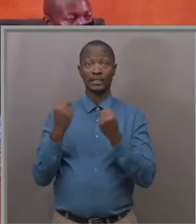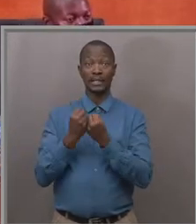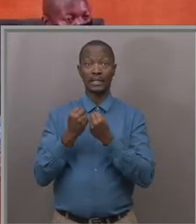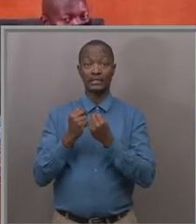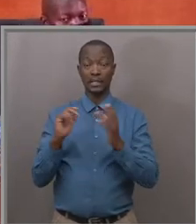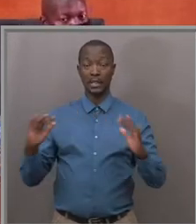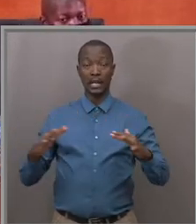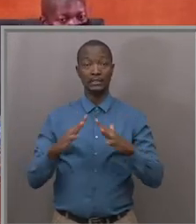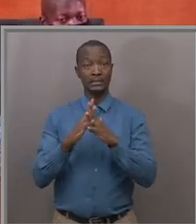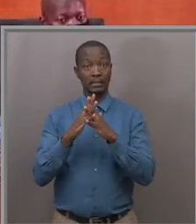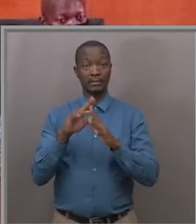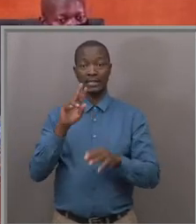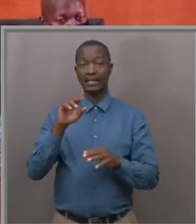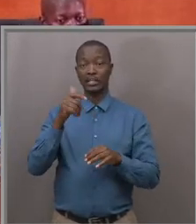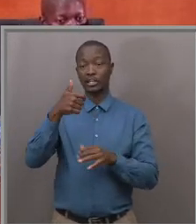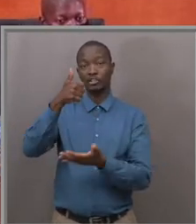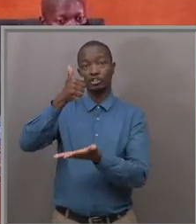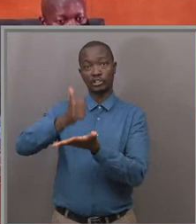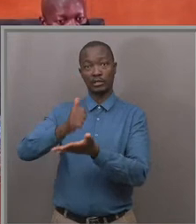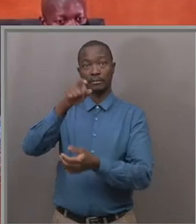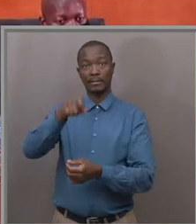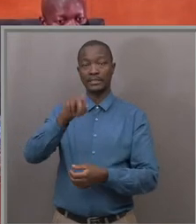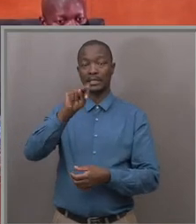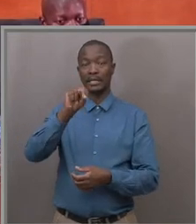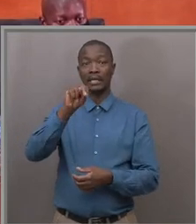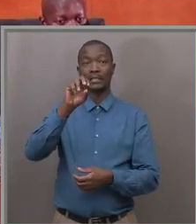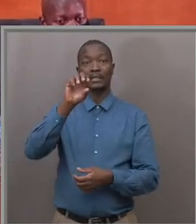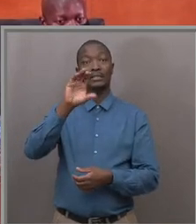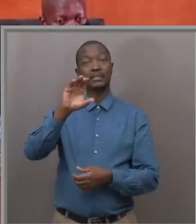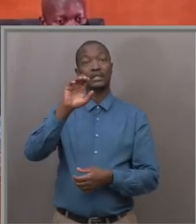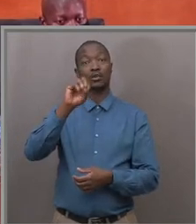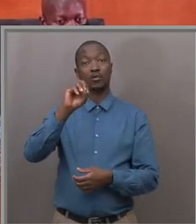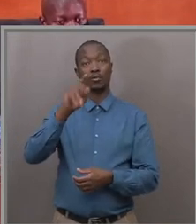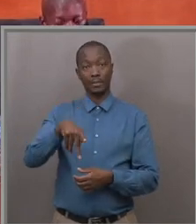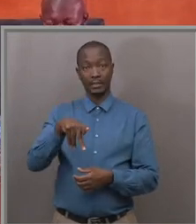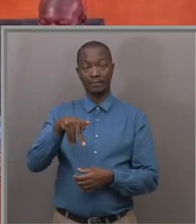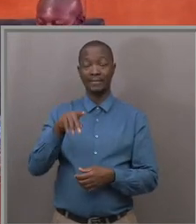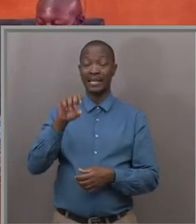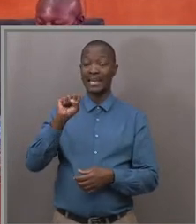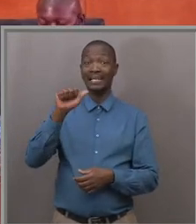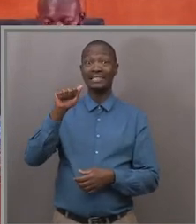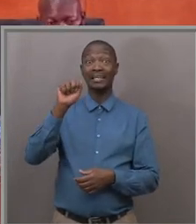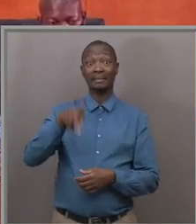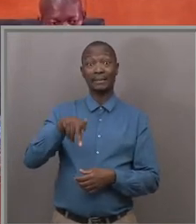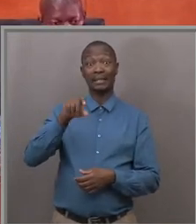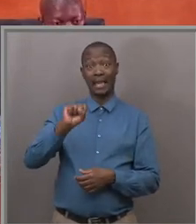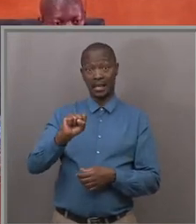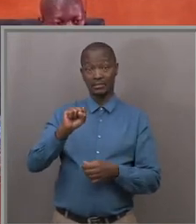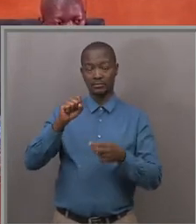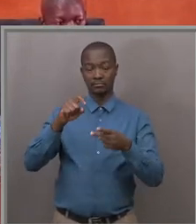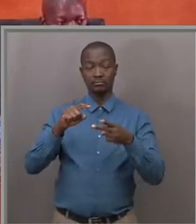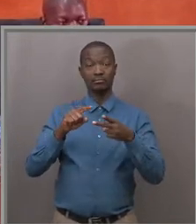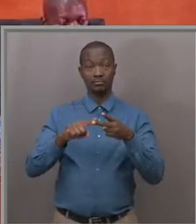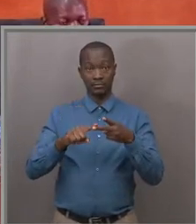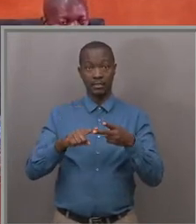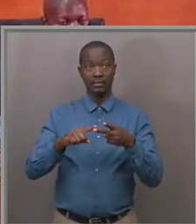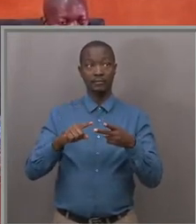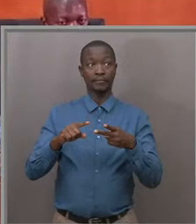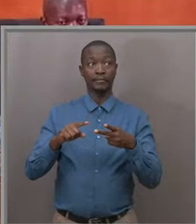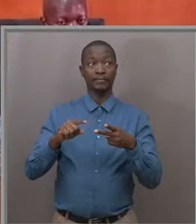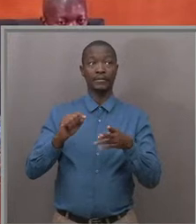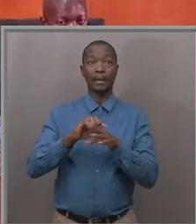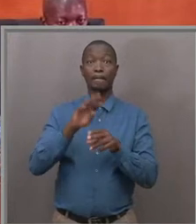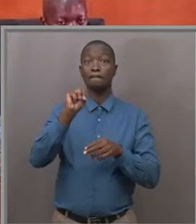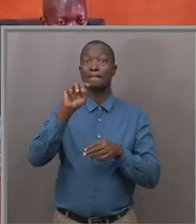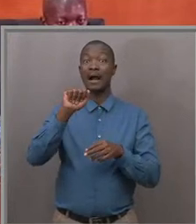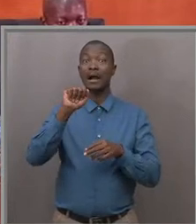of the NCOP, NCOP delegates, the SAPS Provincial Commissioner, Lieutenant General Mawela, who